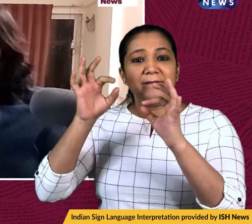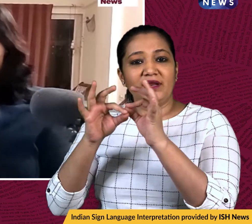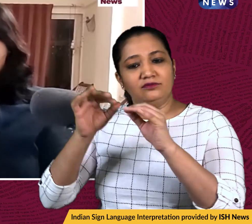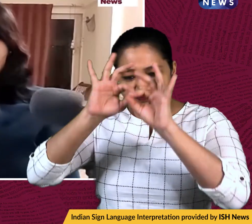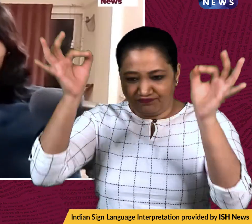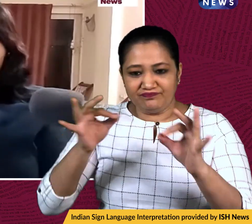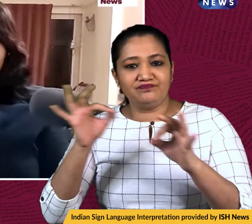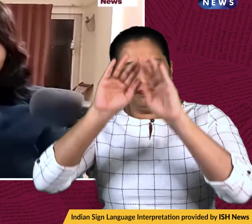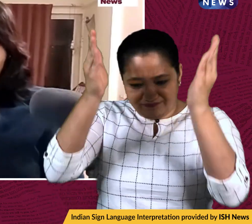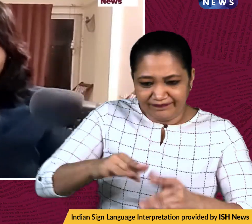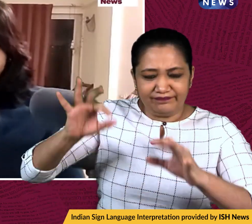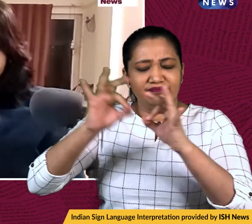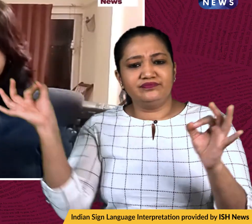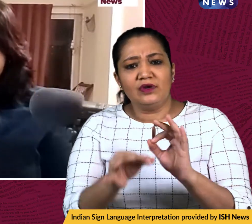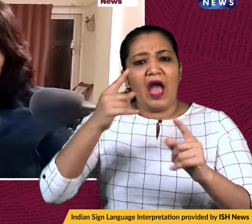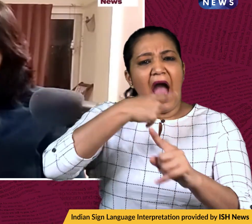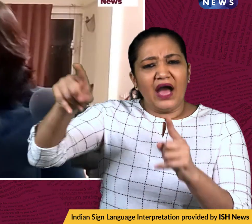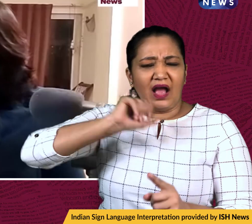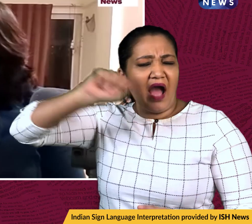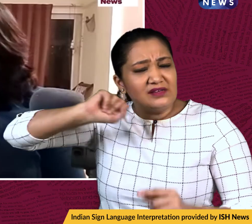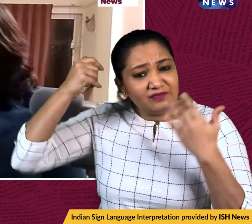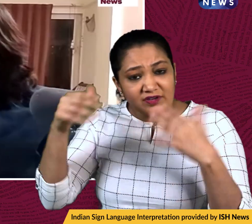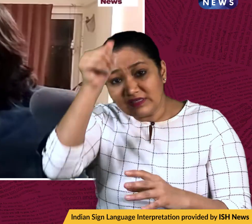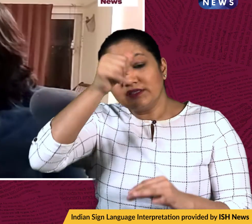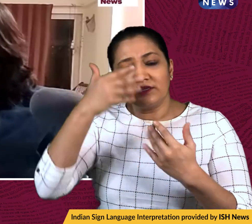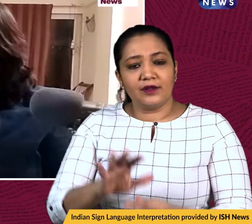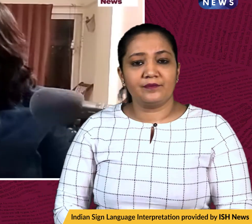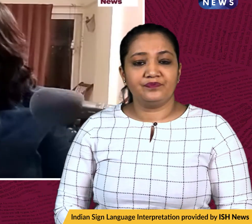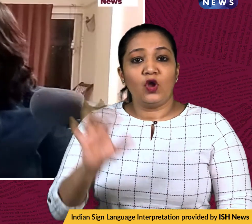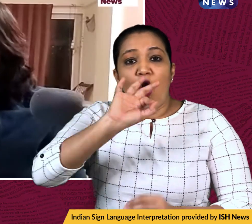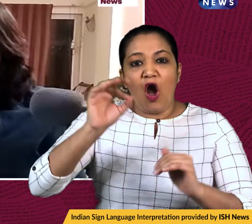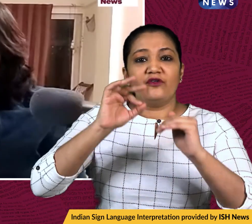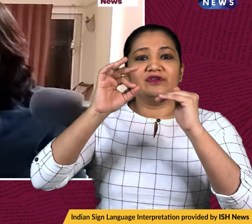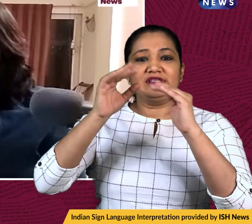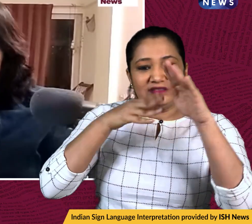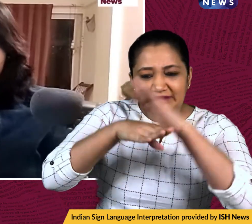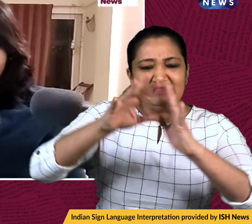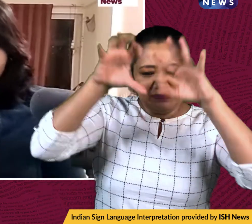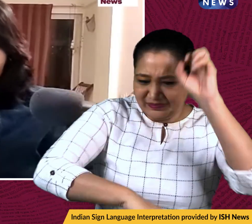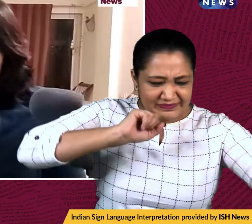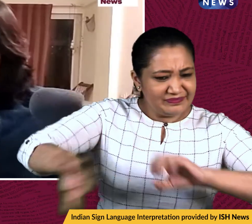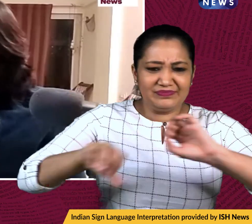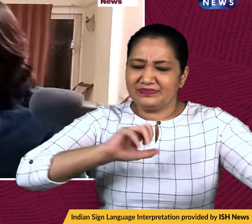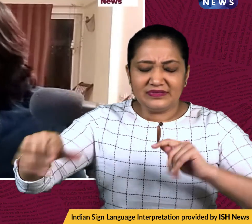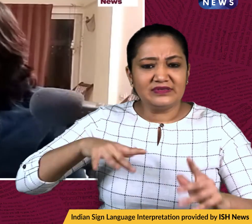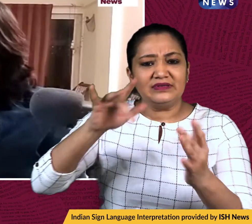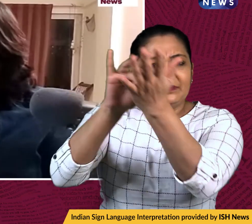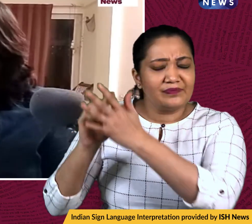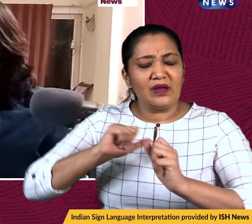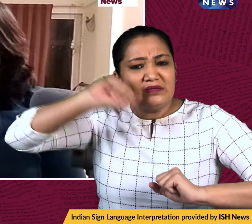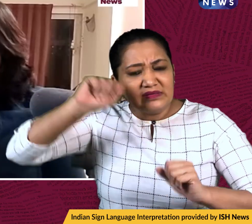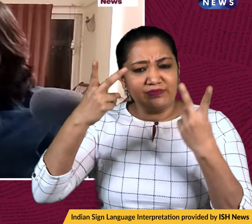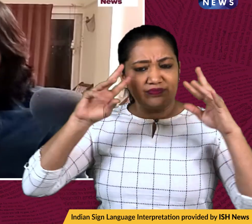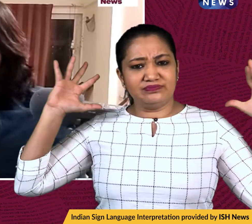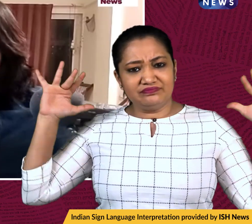Biren Singh and raised slogans against them on Sunday. Now, party offices were ransacked in various parts of the state and